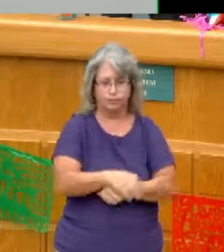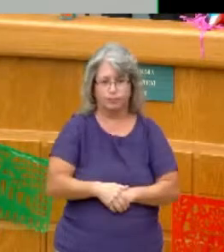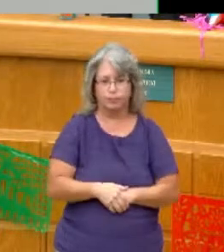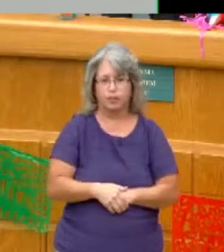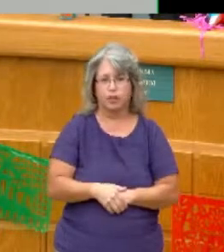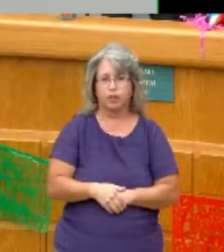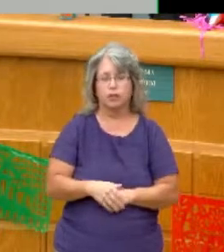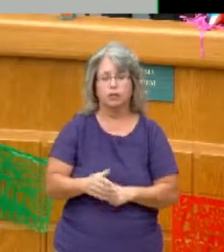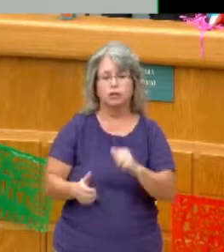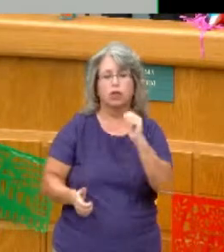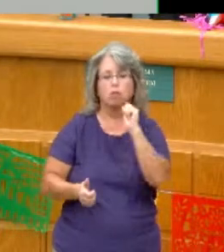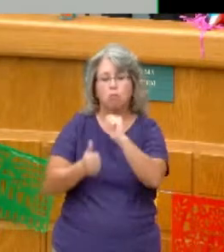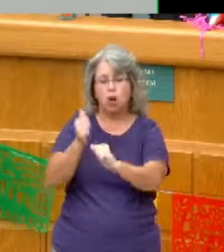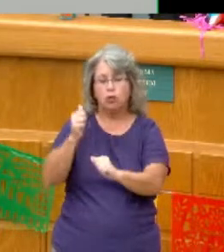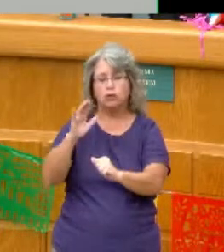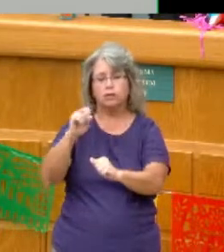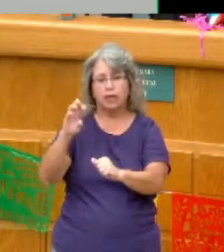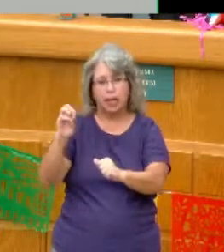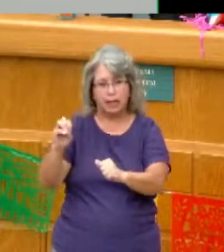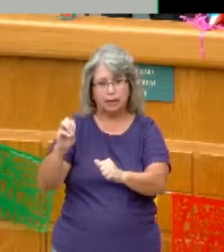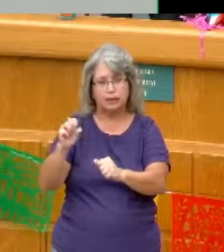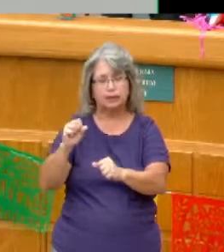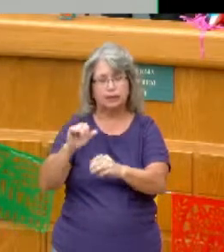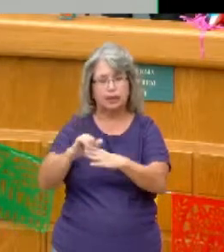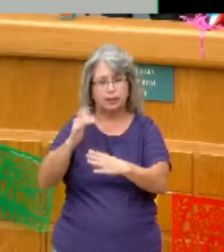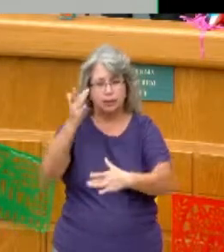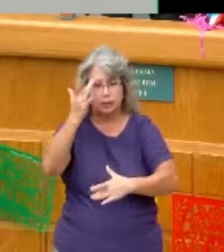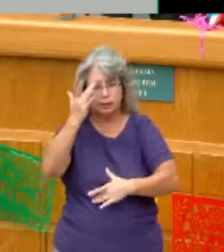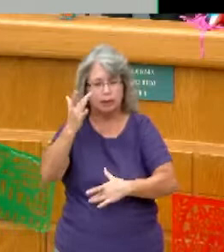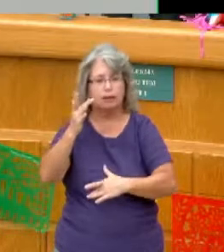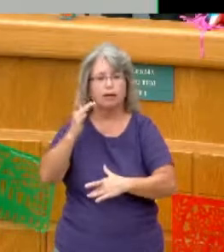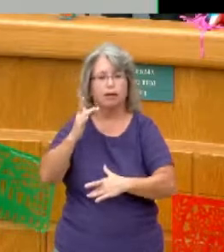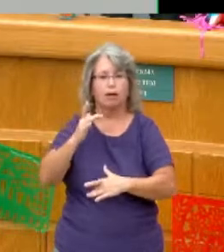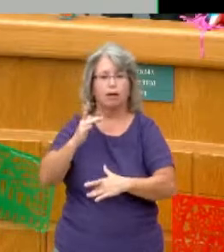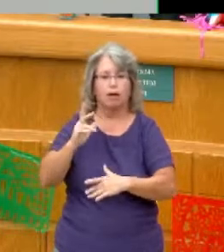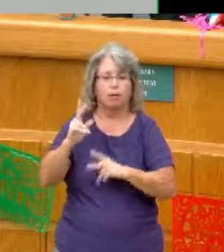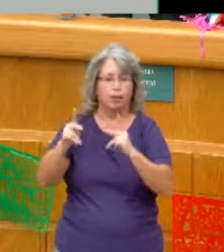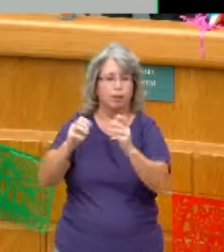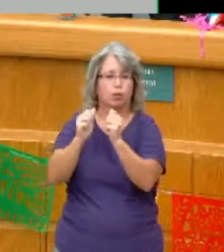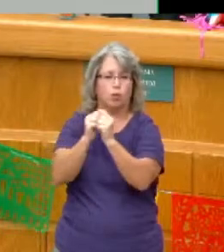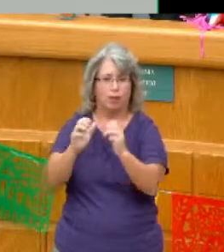and the cases are continuing to decline, so that is a promising sign.